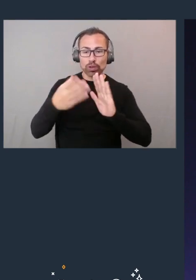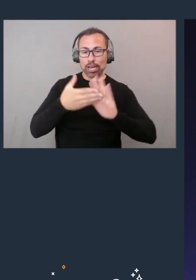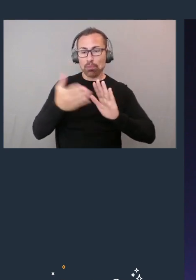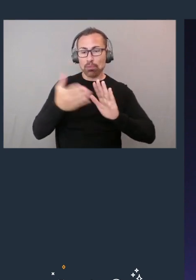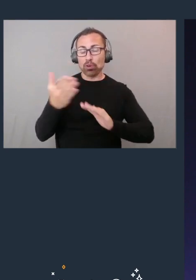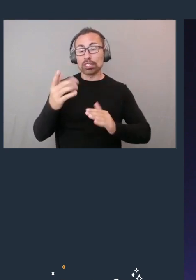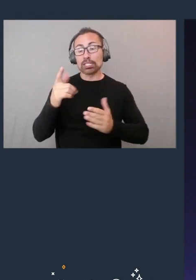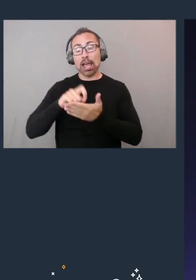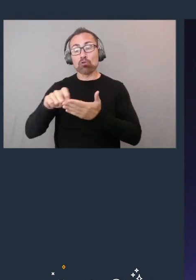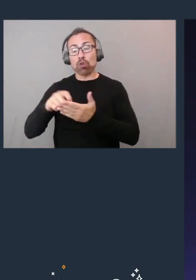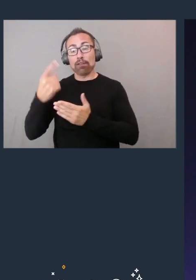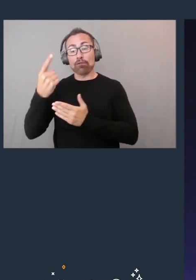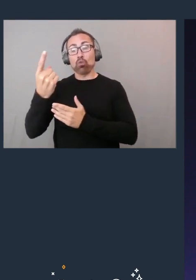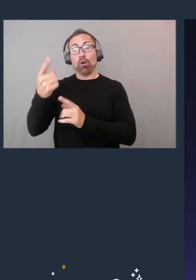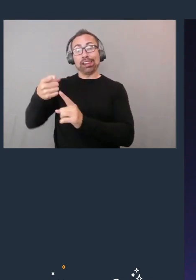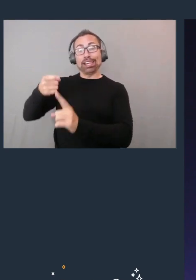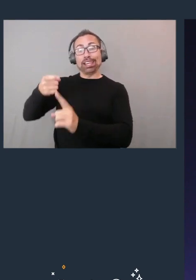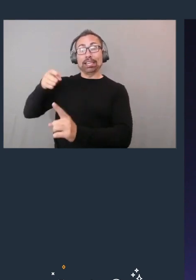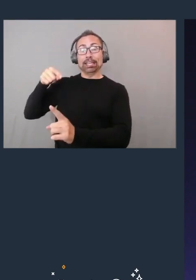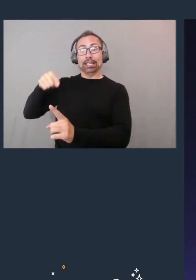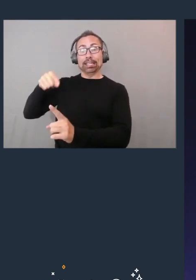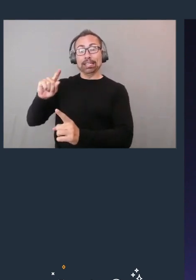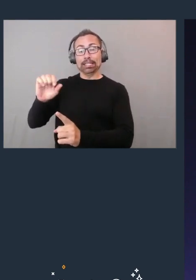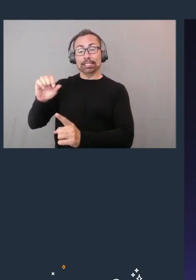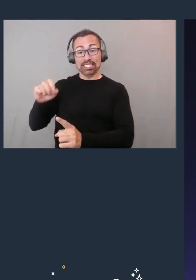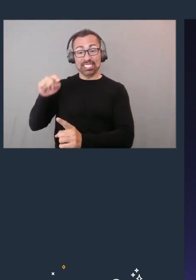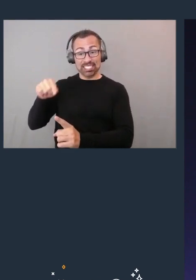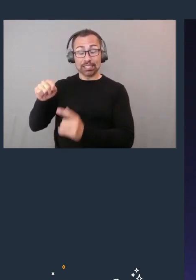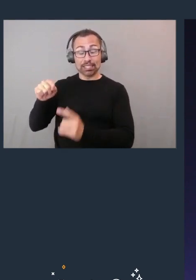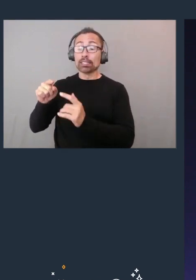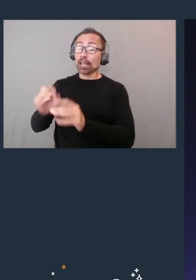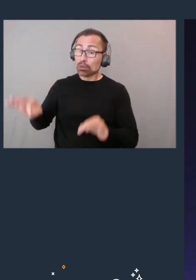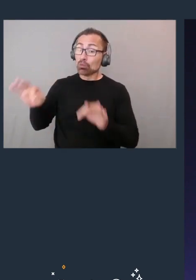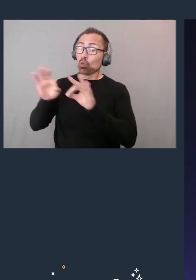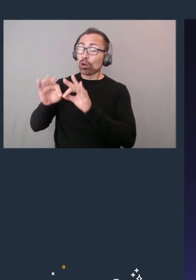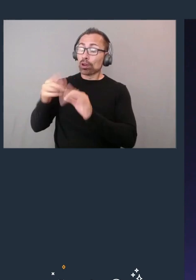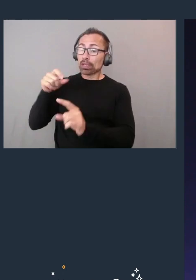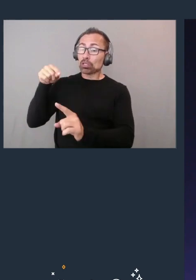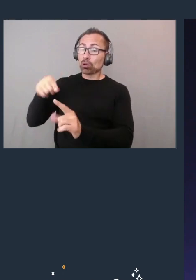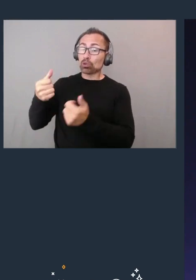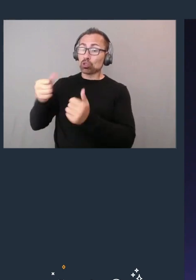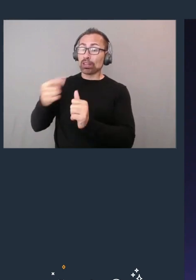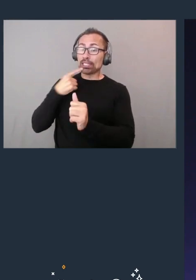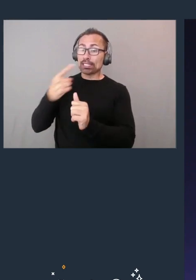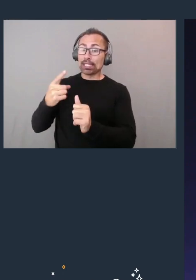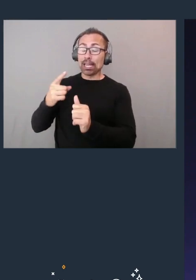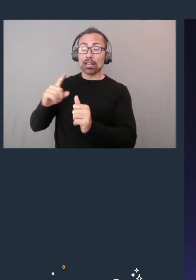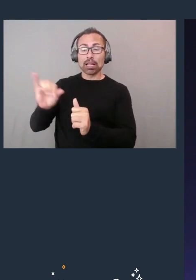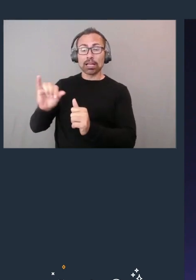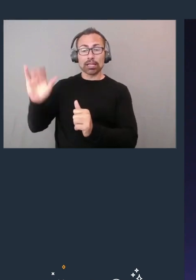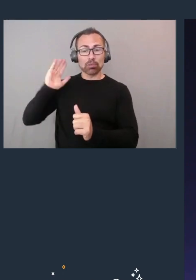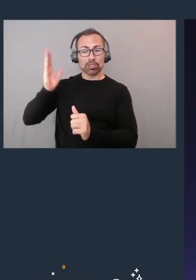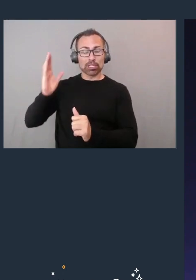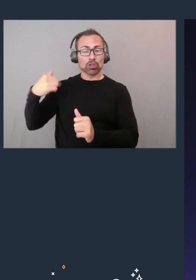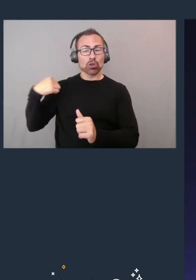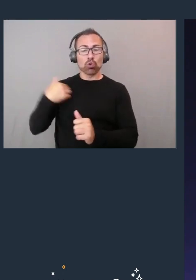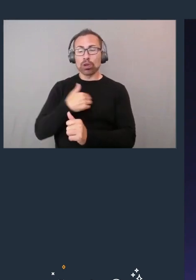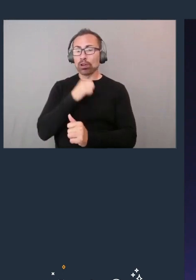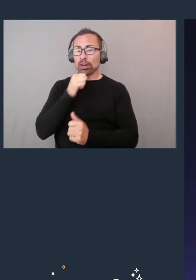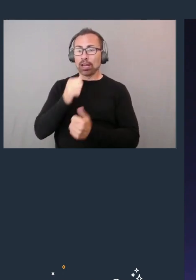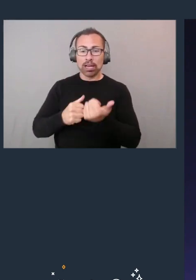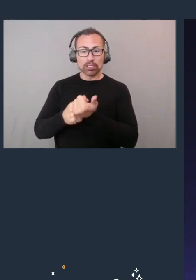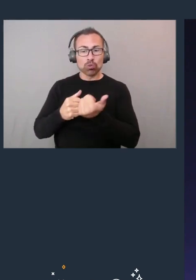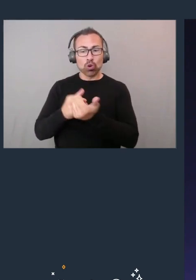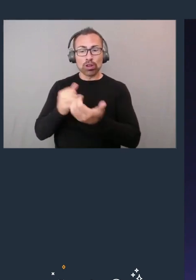from a single instance is really important, because what we are trying to say, and what we have said in the presentation, is that we are not supporting shared file